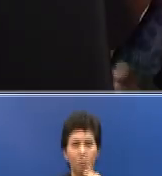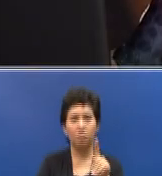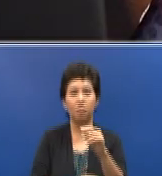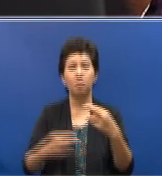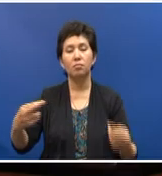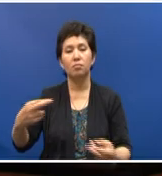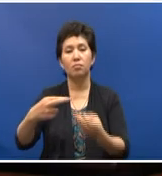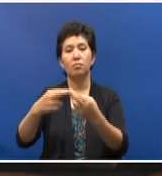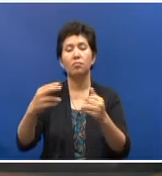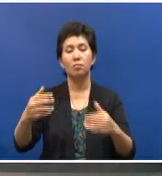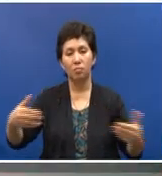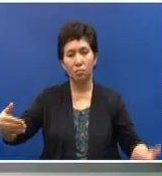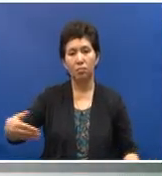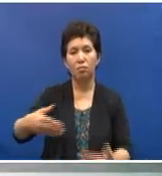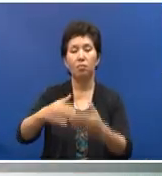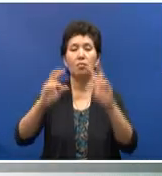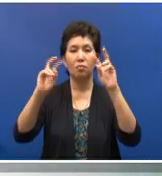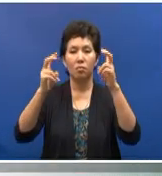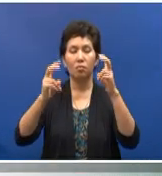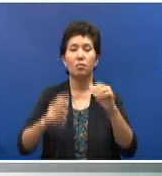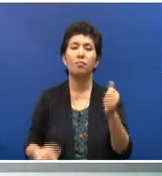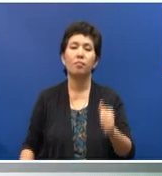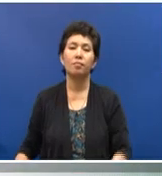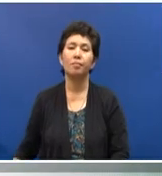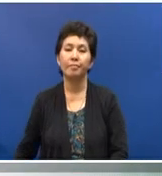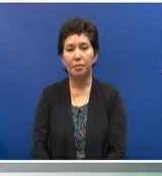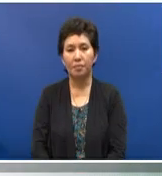and we are going to continue with topic 10.